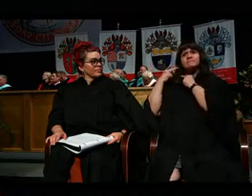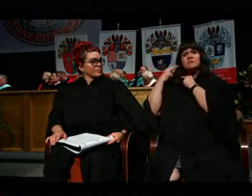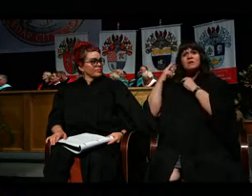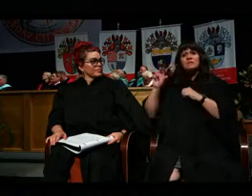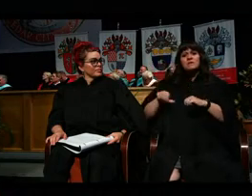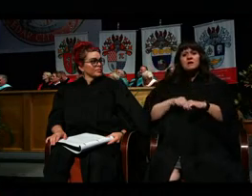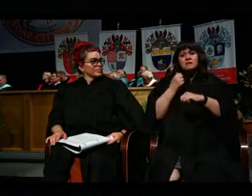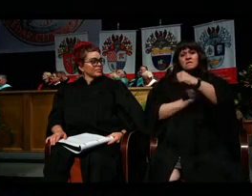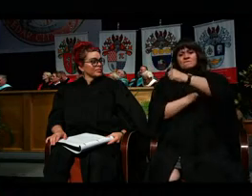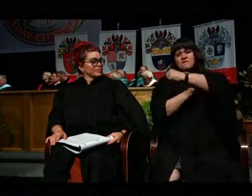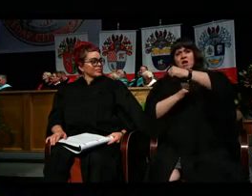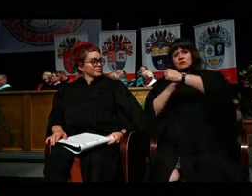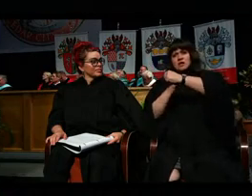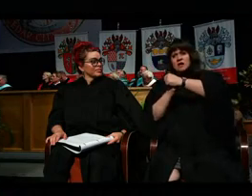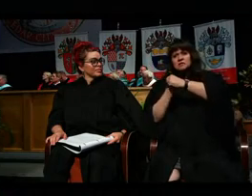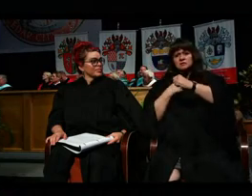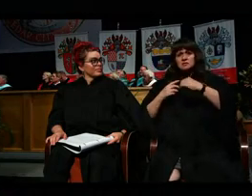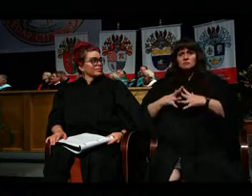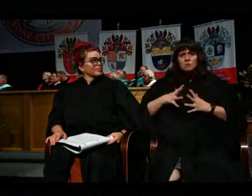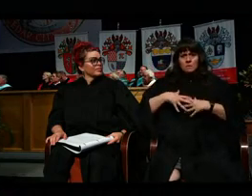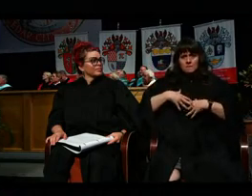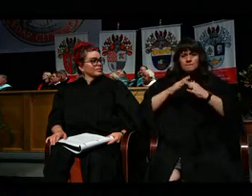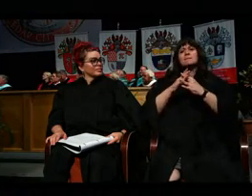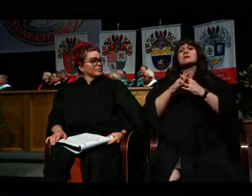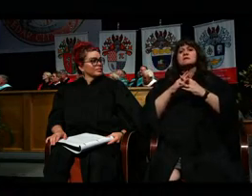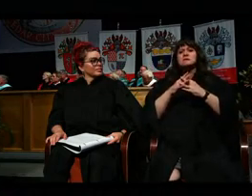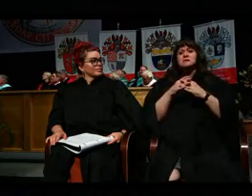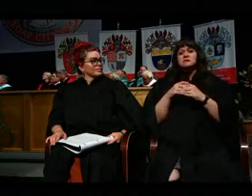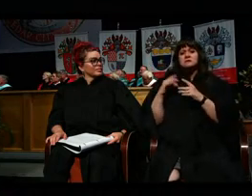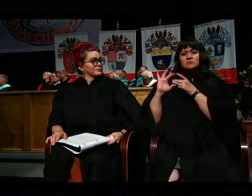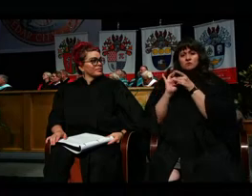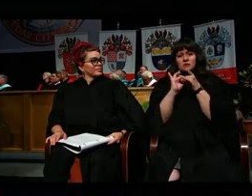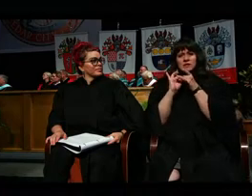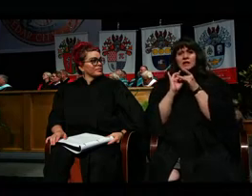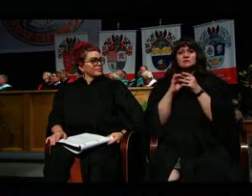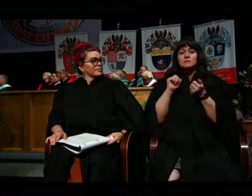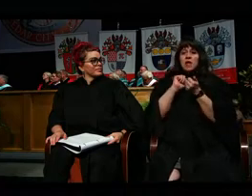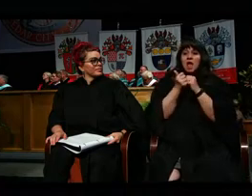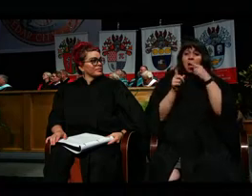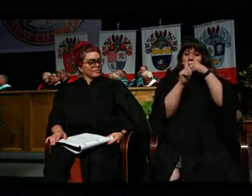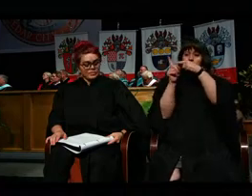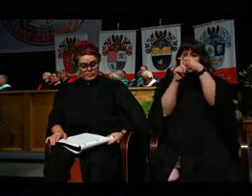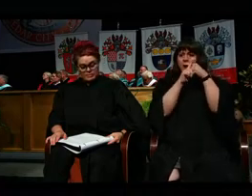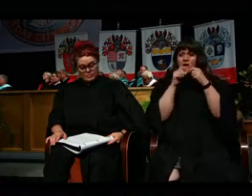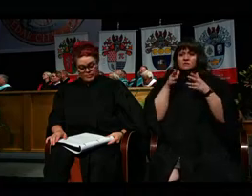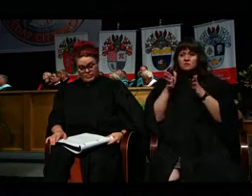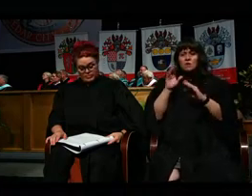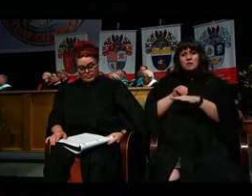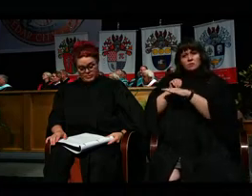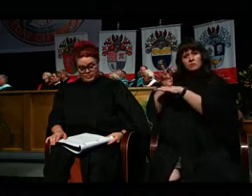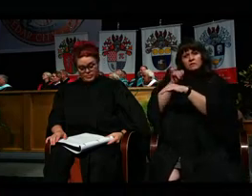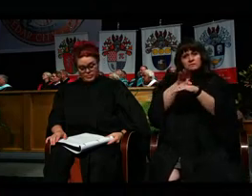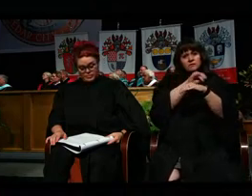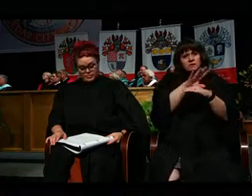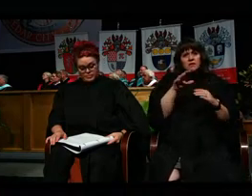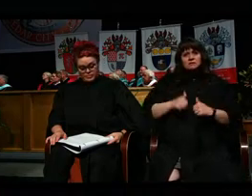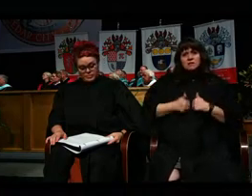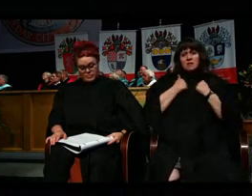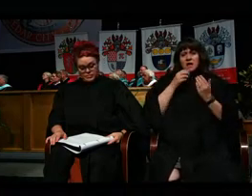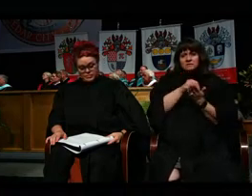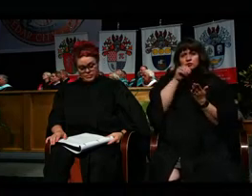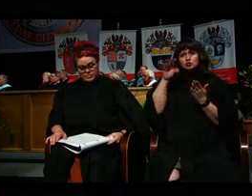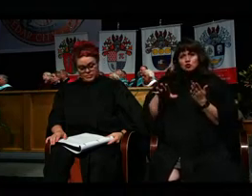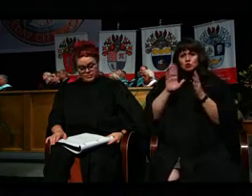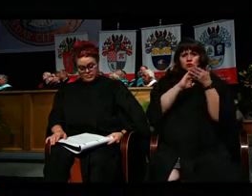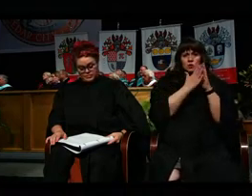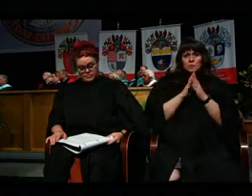To celebrate who we are today and the many ways we positively impact the lives of students, families, and communities, and to look ahead and